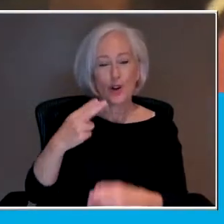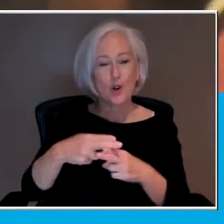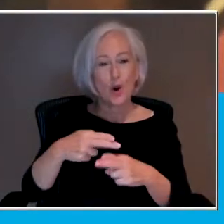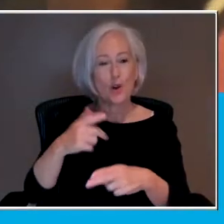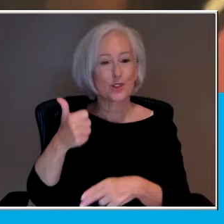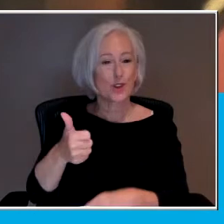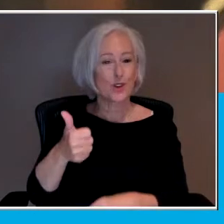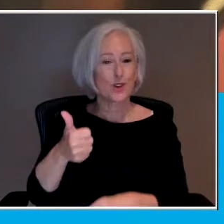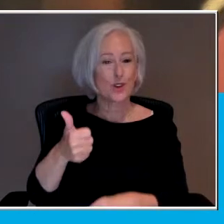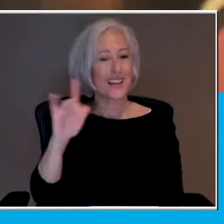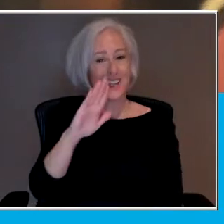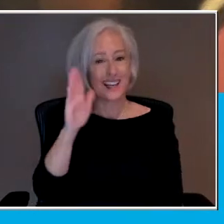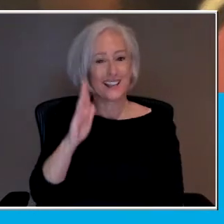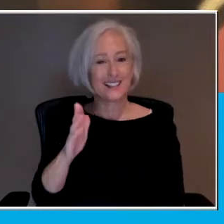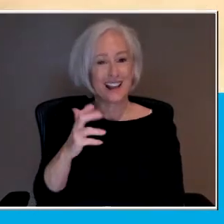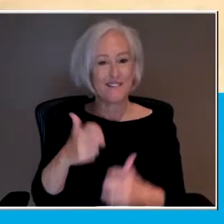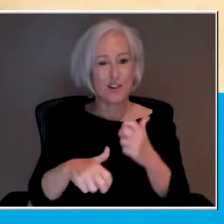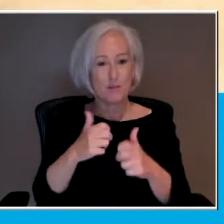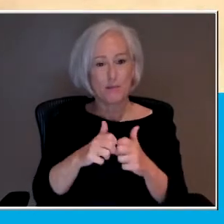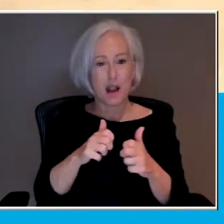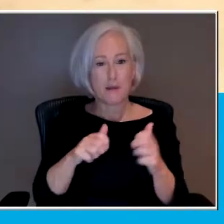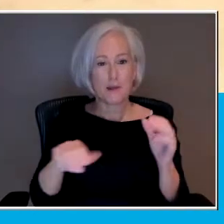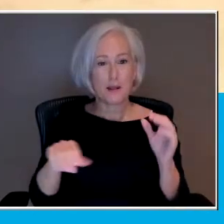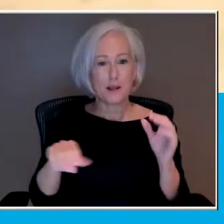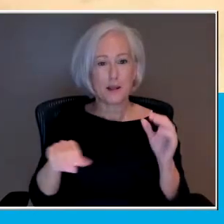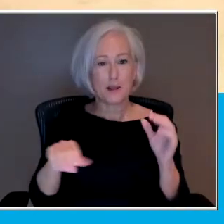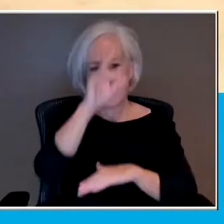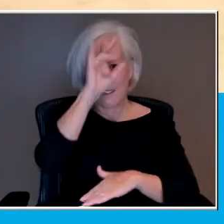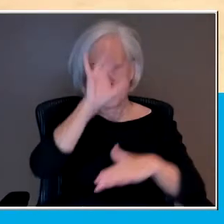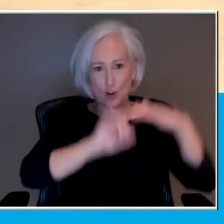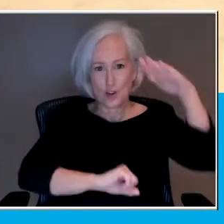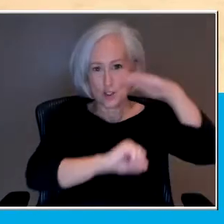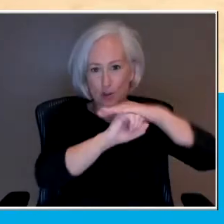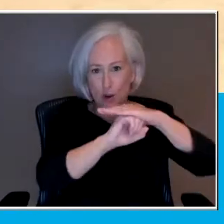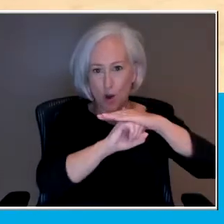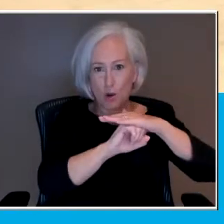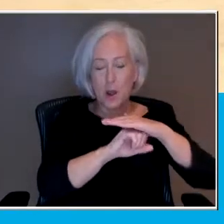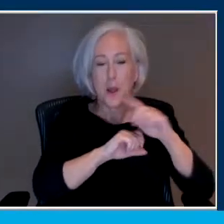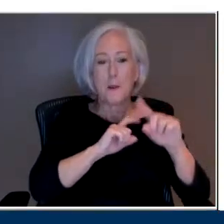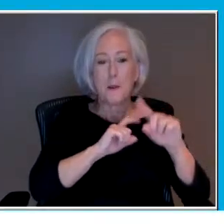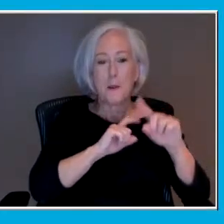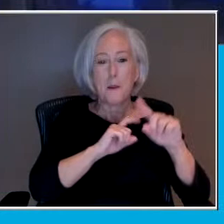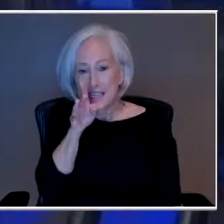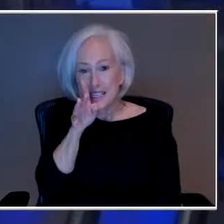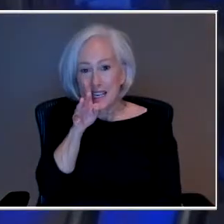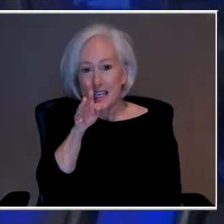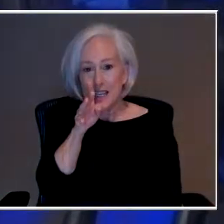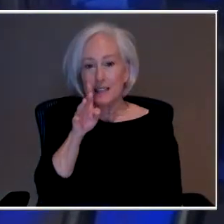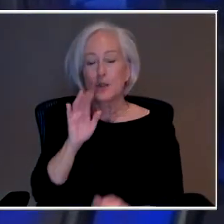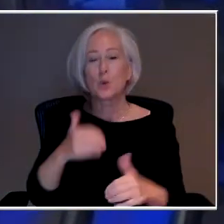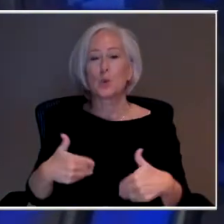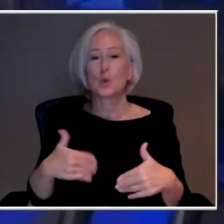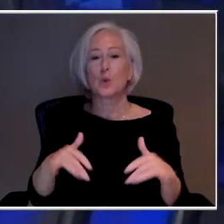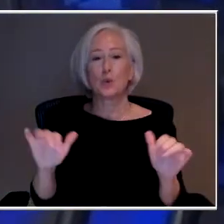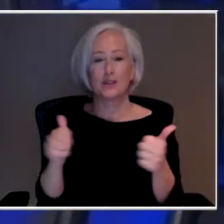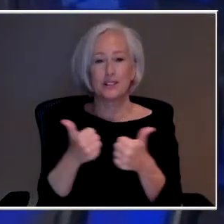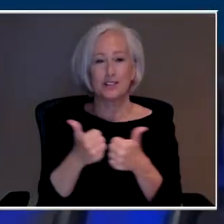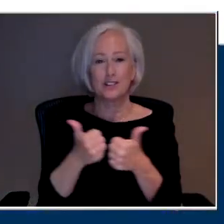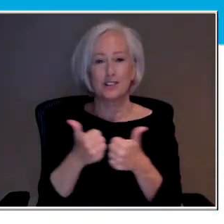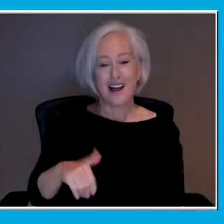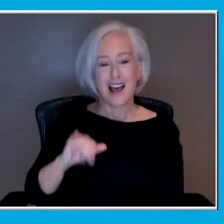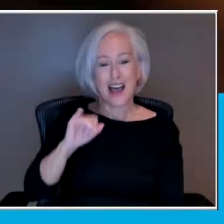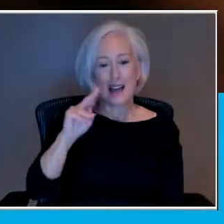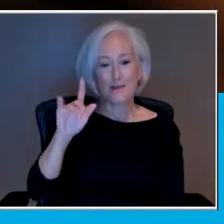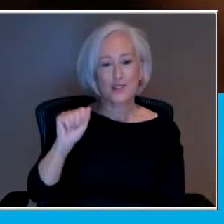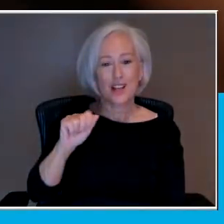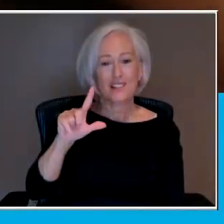never had trouble moving after suffering a major stroke, but speaking remains a challenge. I'm Jessica Lovell on the next Morning Medical